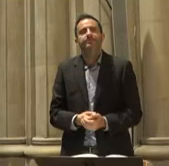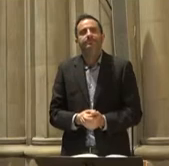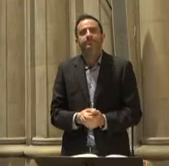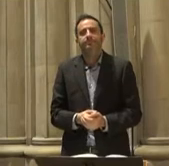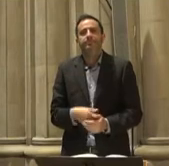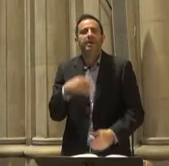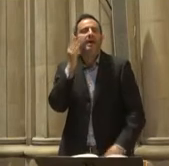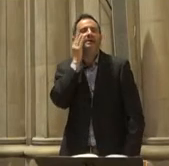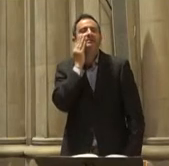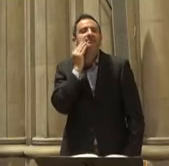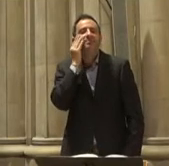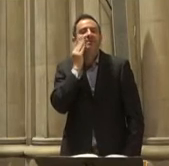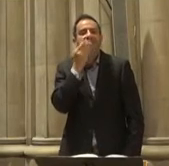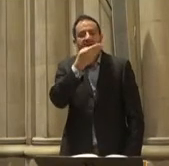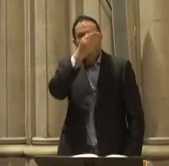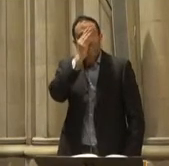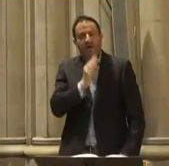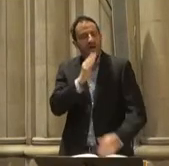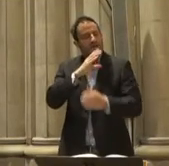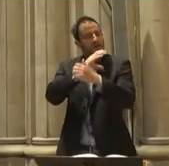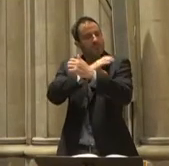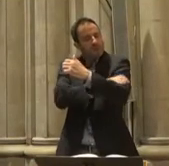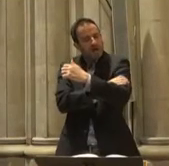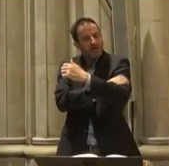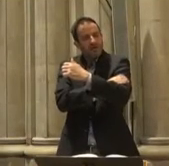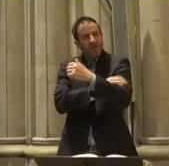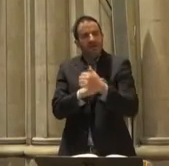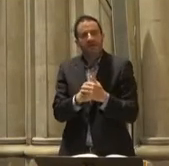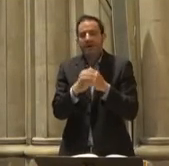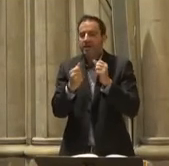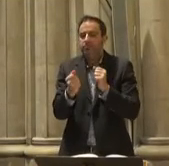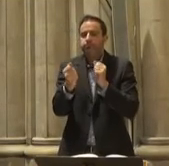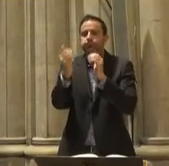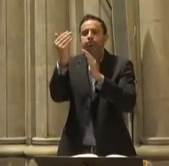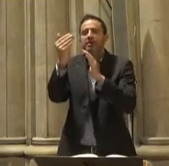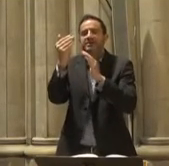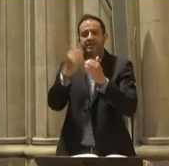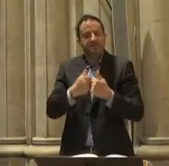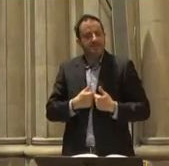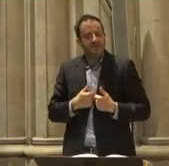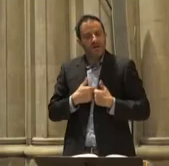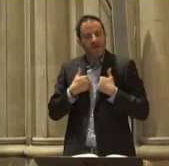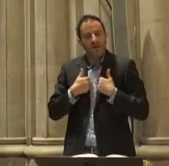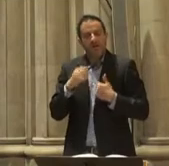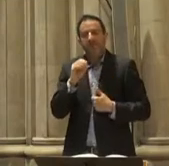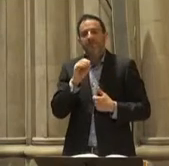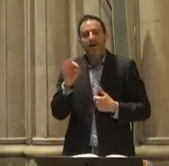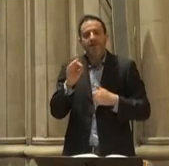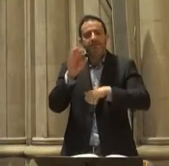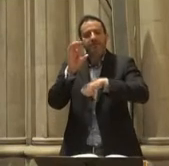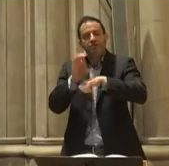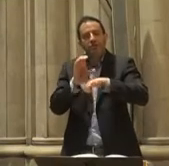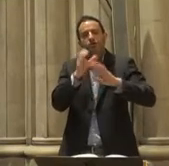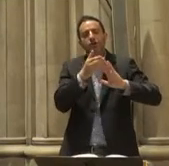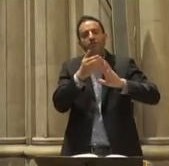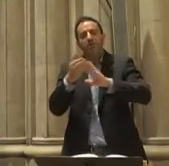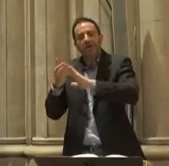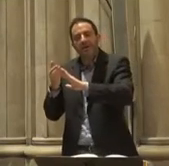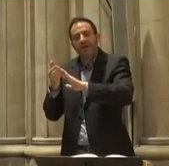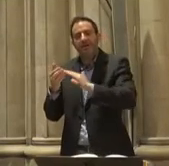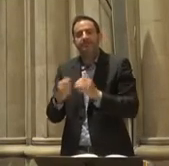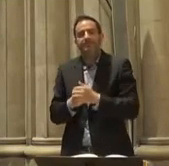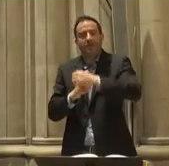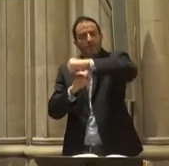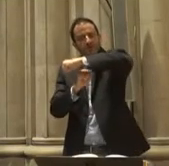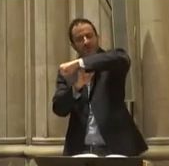Experience of God's power, of God's presence within the life of the community was then the